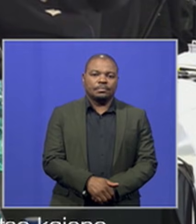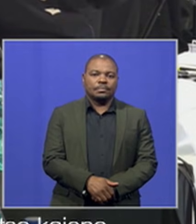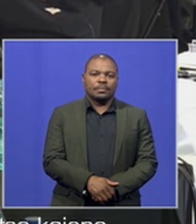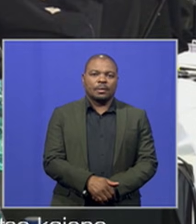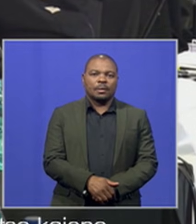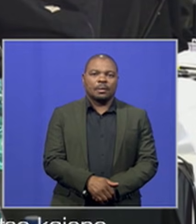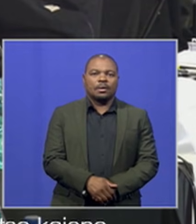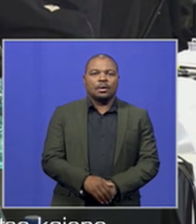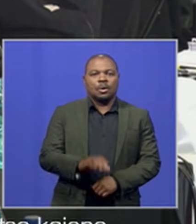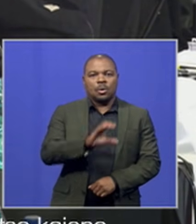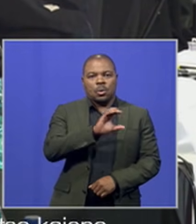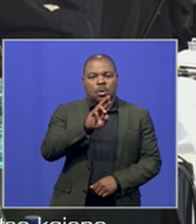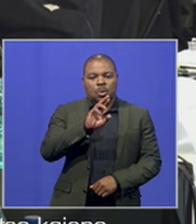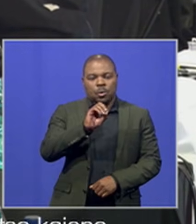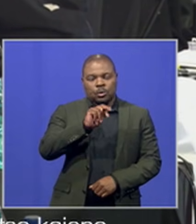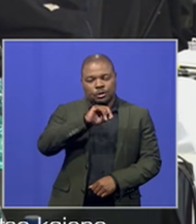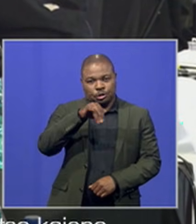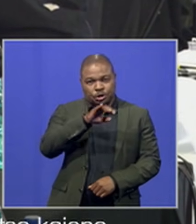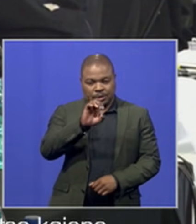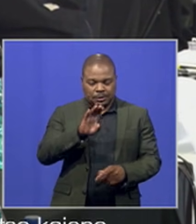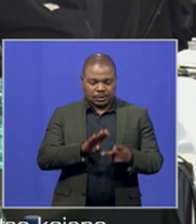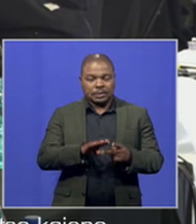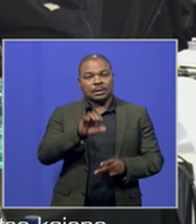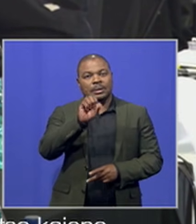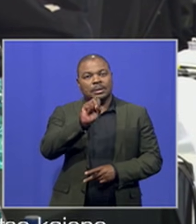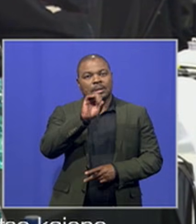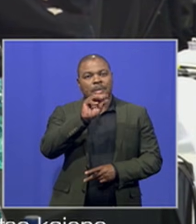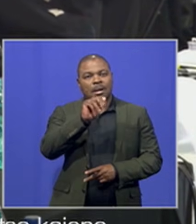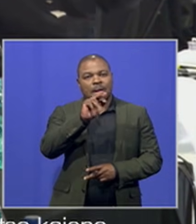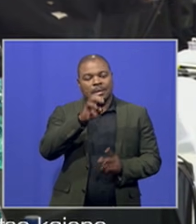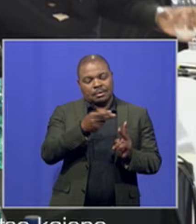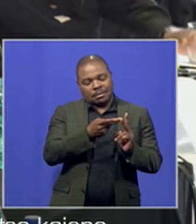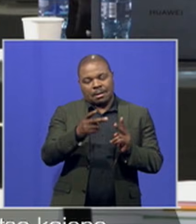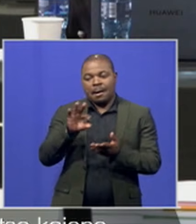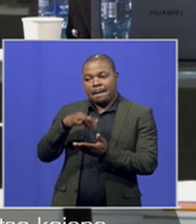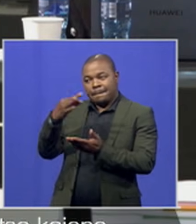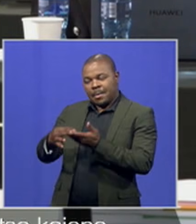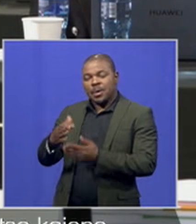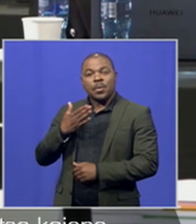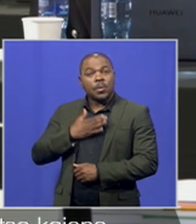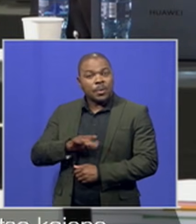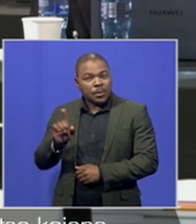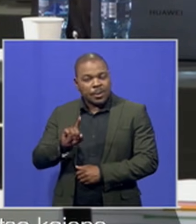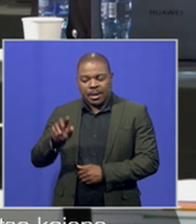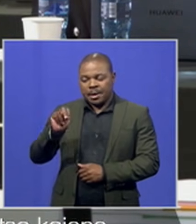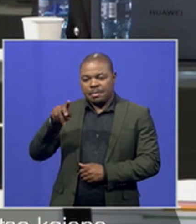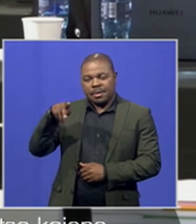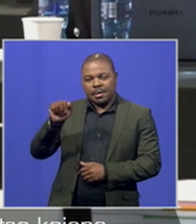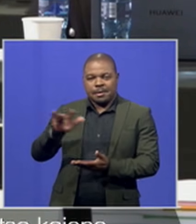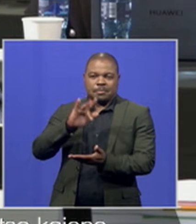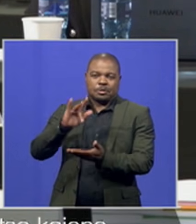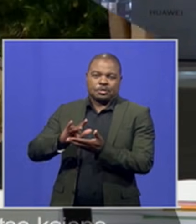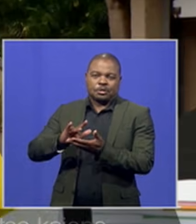Advocate Moni Kronye le Menzi Simelane ke karolo ya baikopedi ba mosebetsi wa ho ba hloho ya NPA.